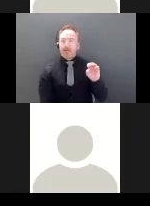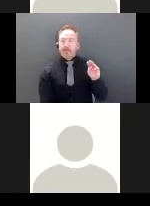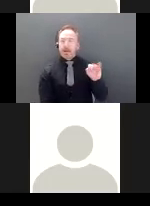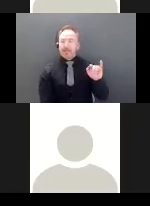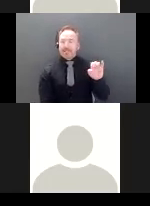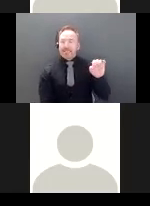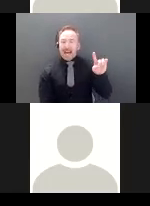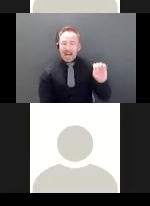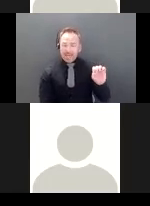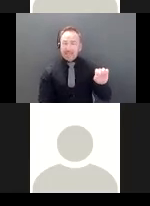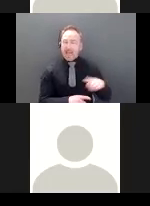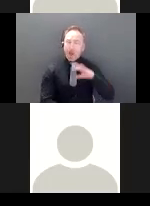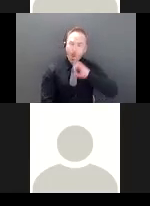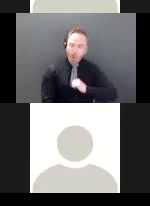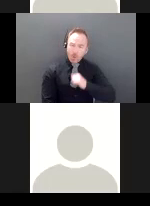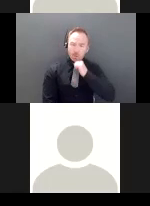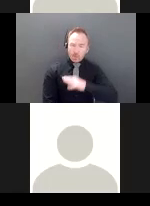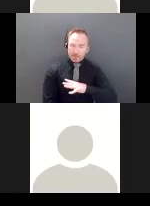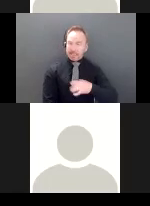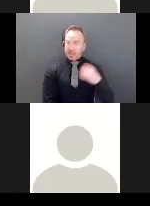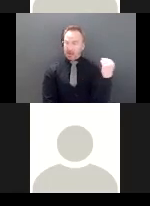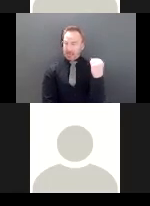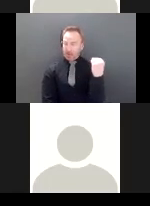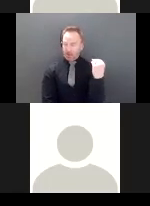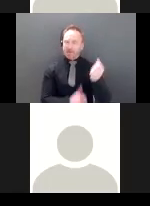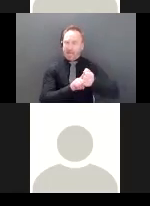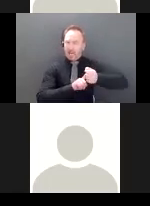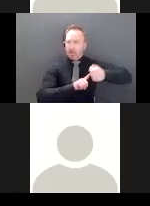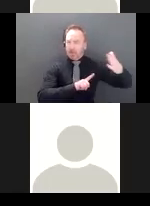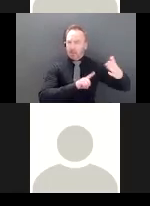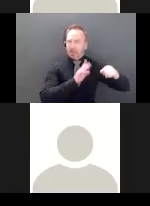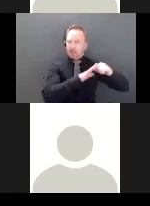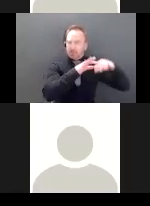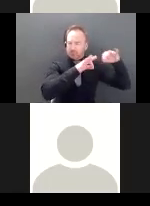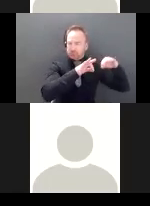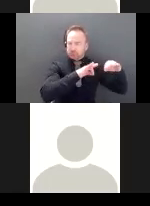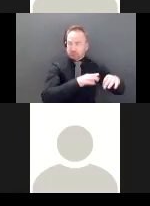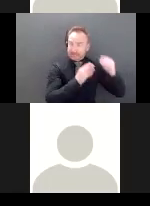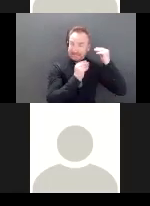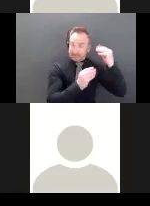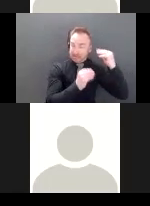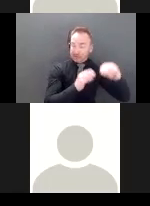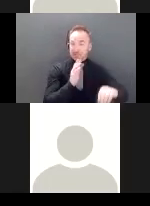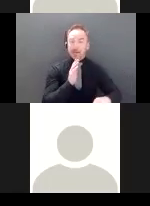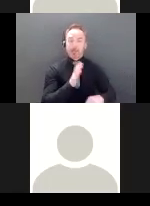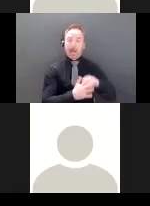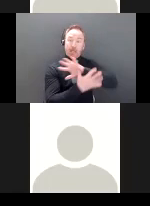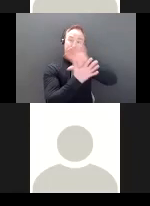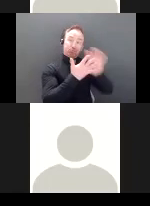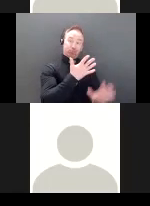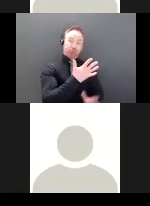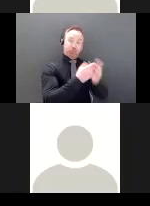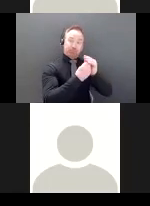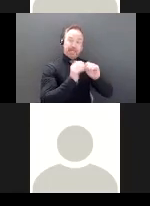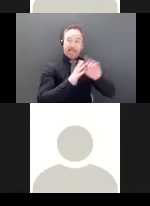specifically give you some information about that. And today, we won't be able to cover everything. That in particular, we could